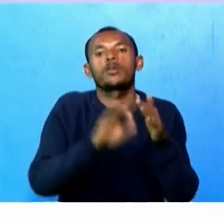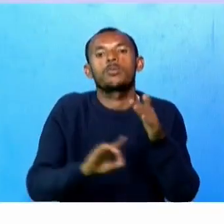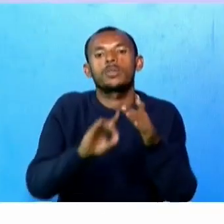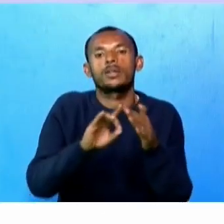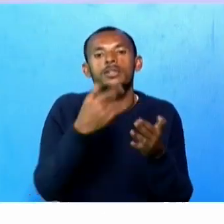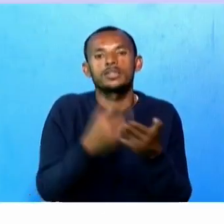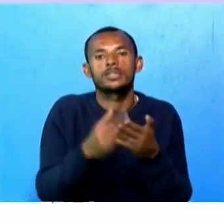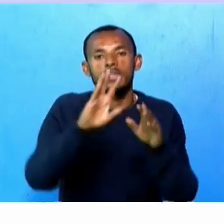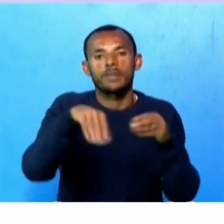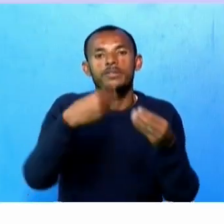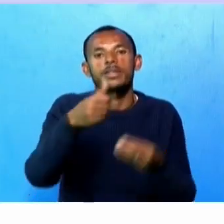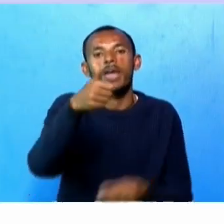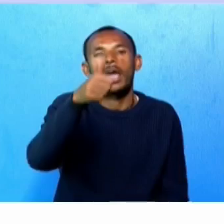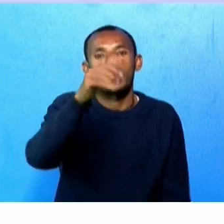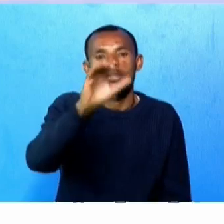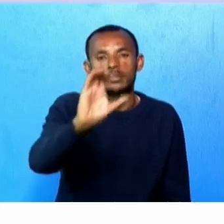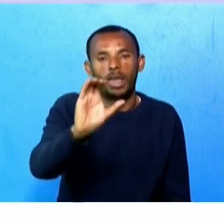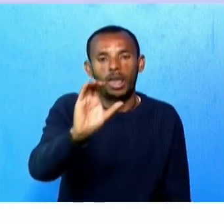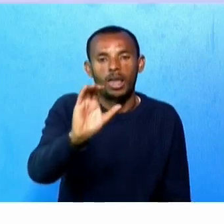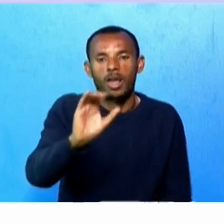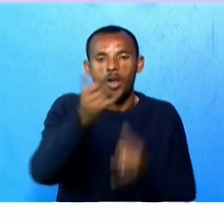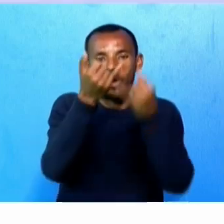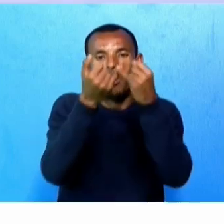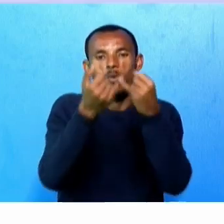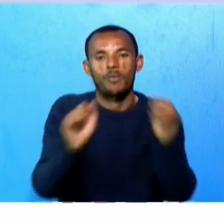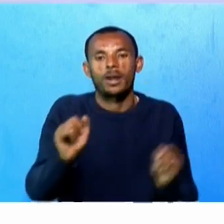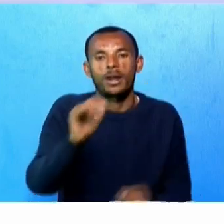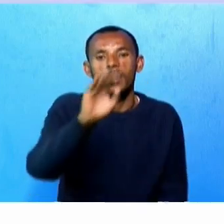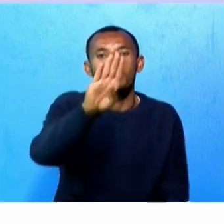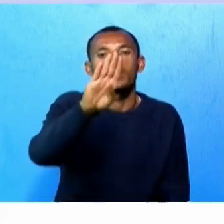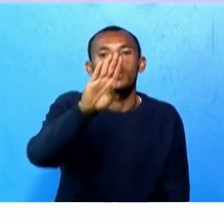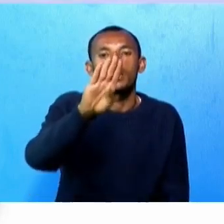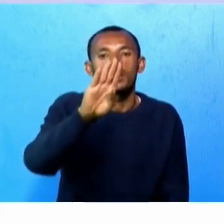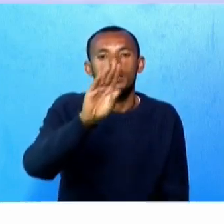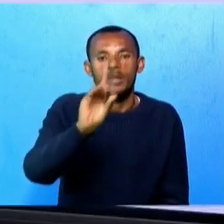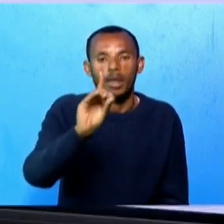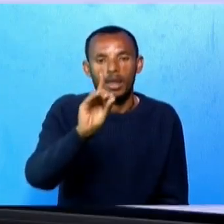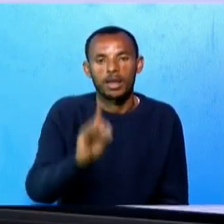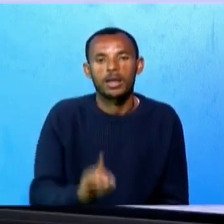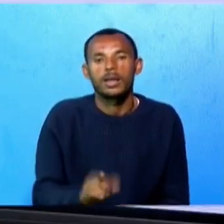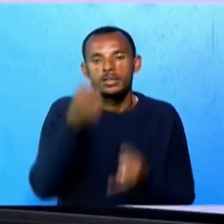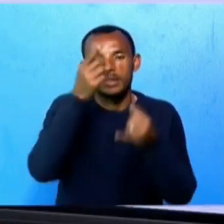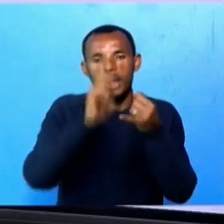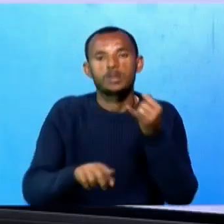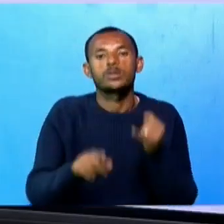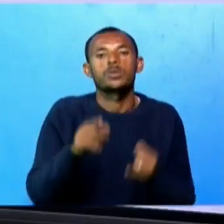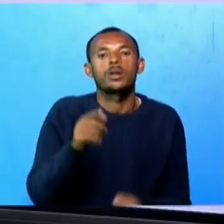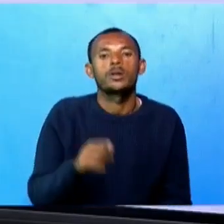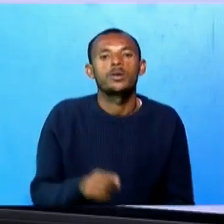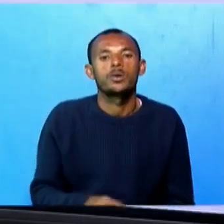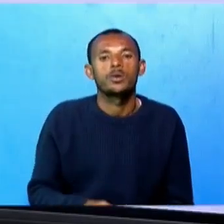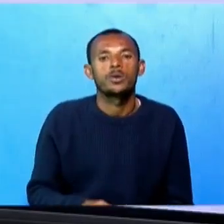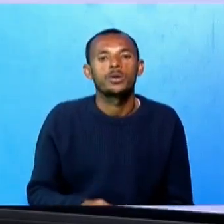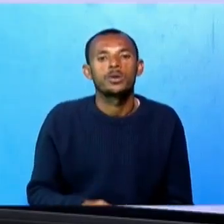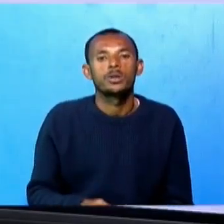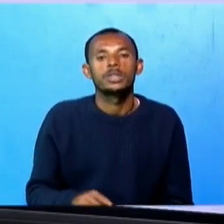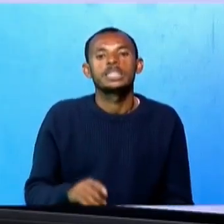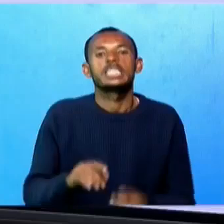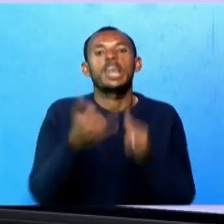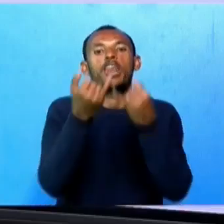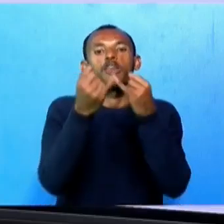this gives us AC over BD. And the last one was division